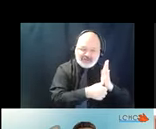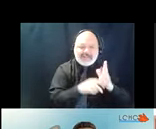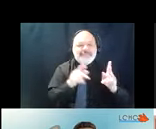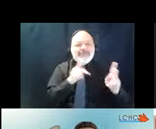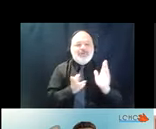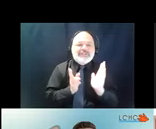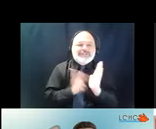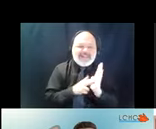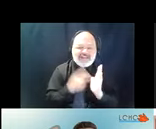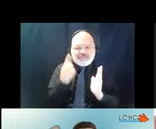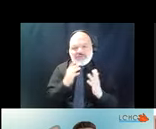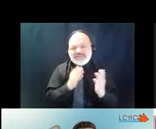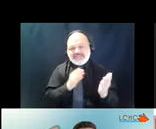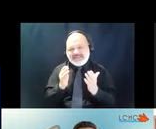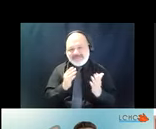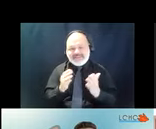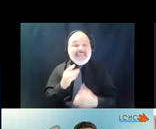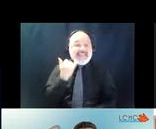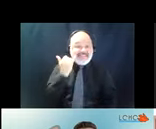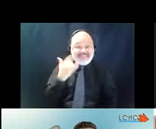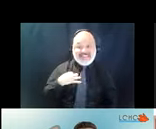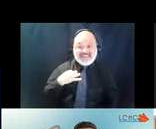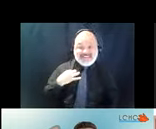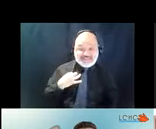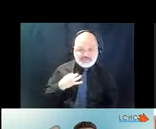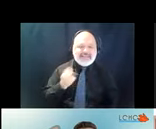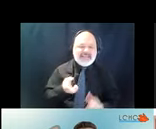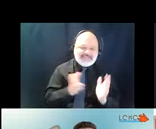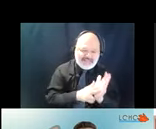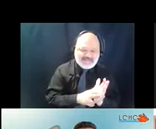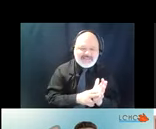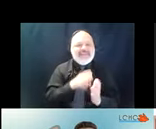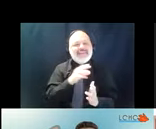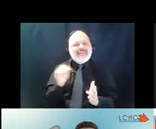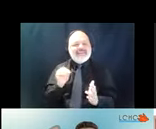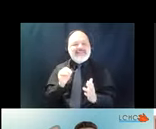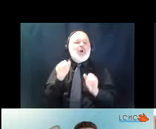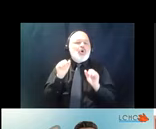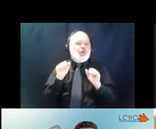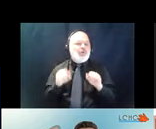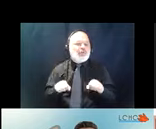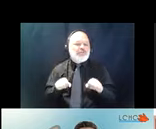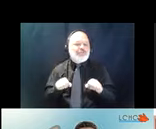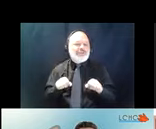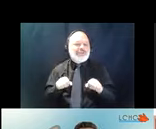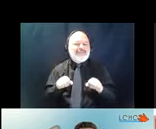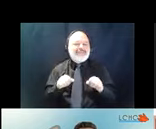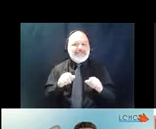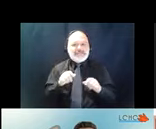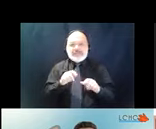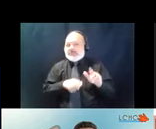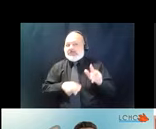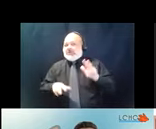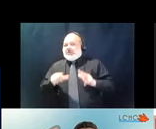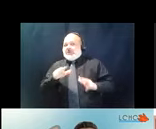up for the services that they're eligible for, but are also able to combat that mistrust within government